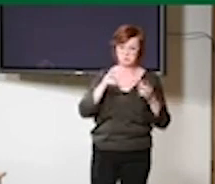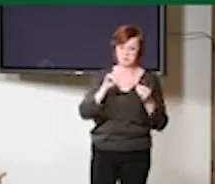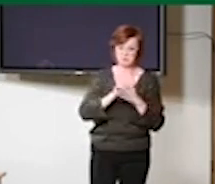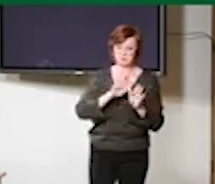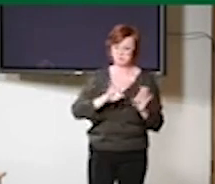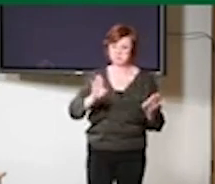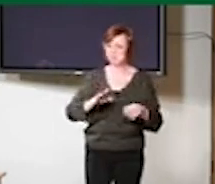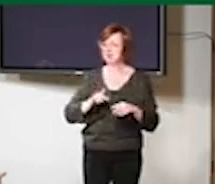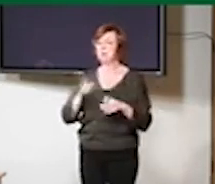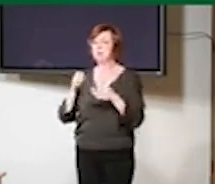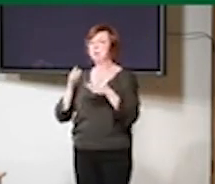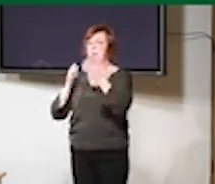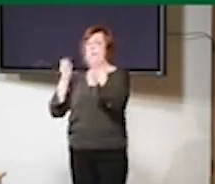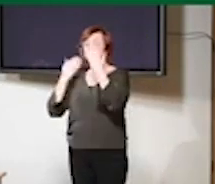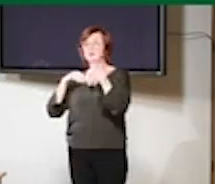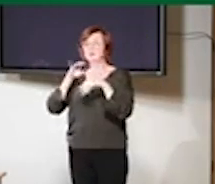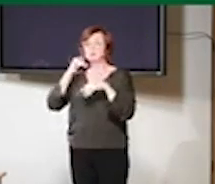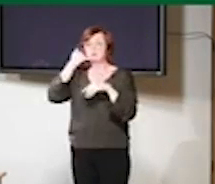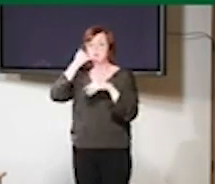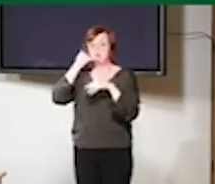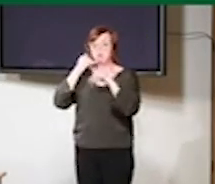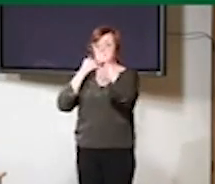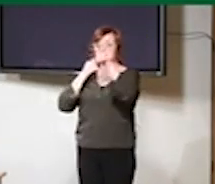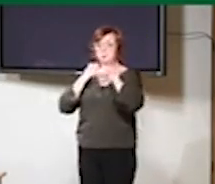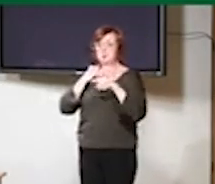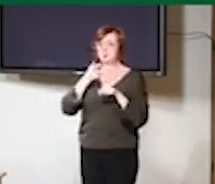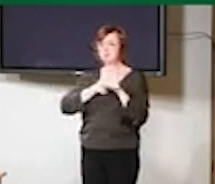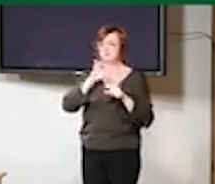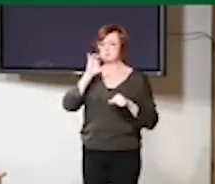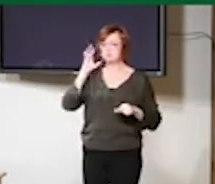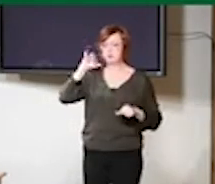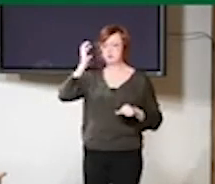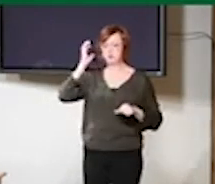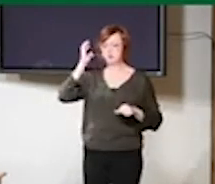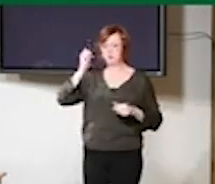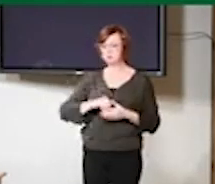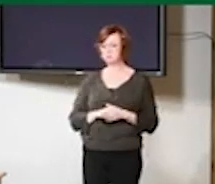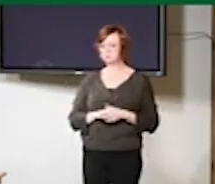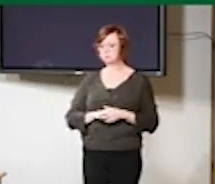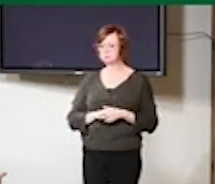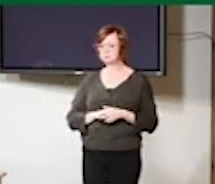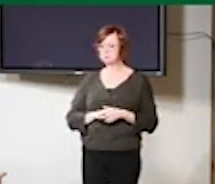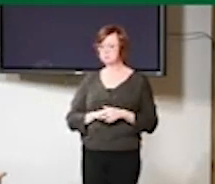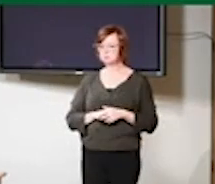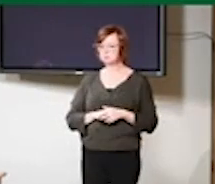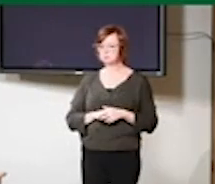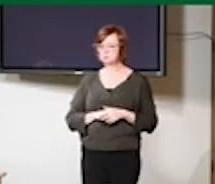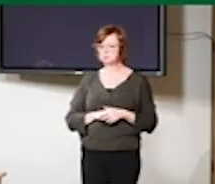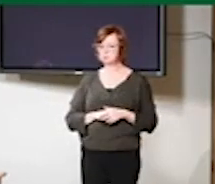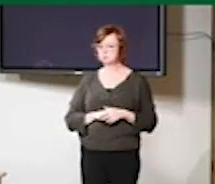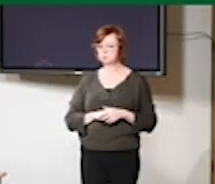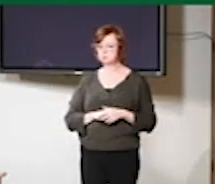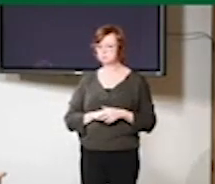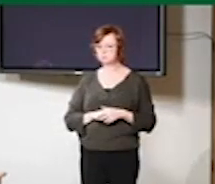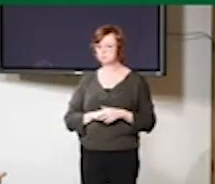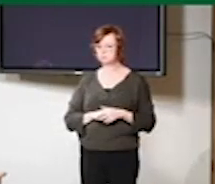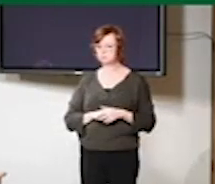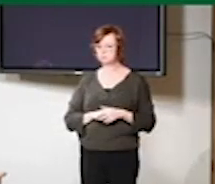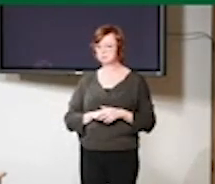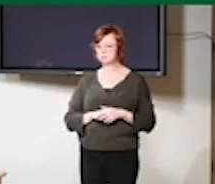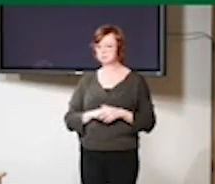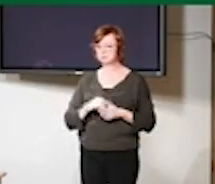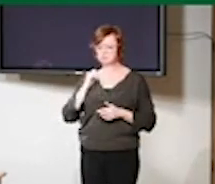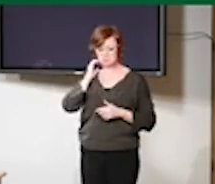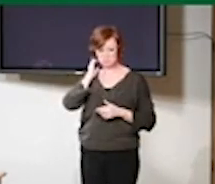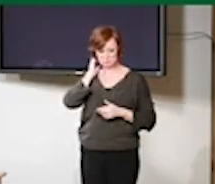Hi, I just want to ask if any of the people who have tested positive have been quarantined anywhere other